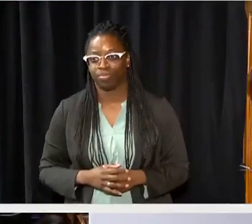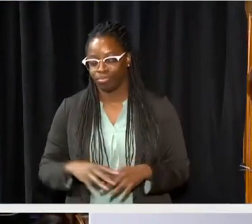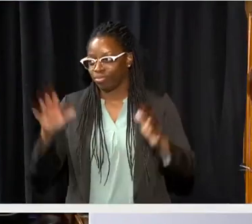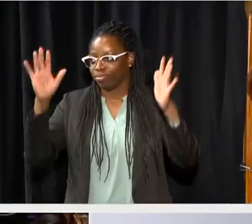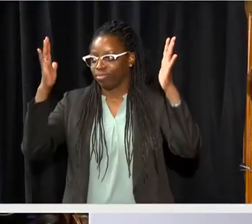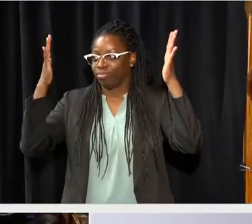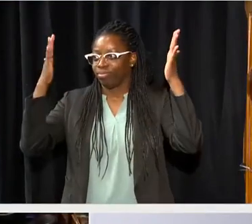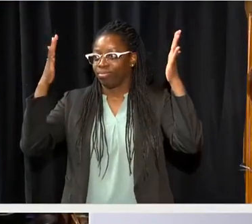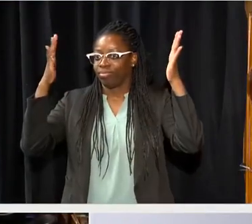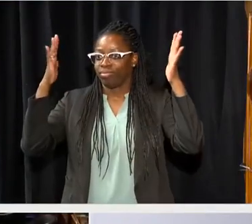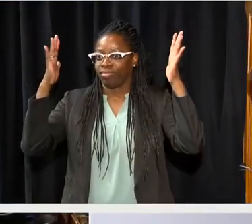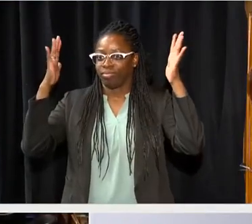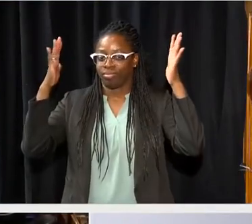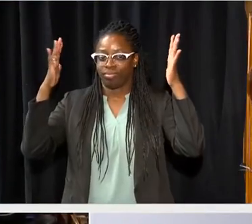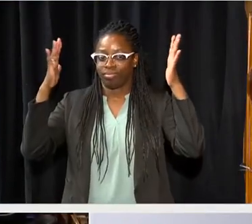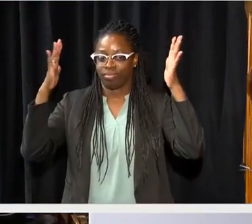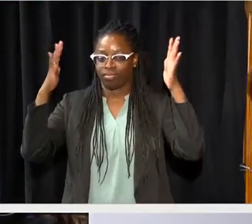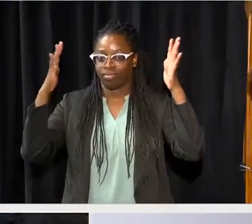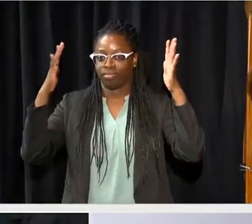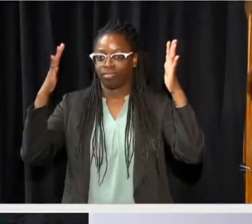To get there.